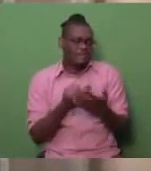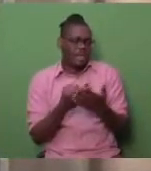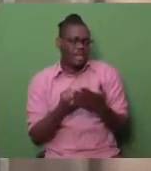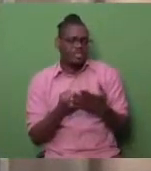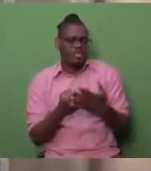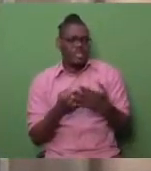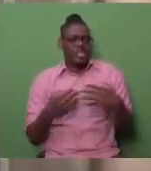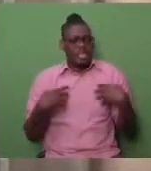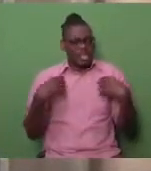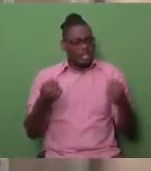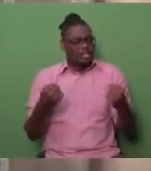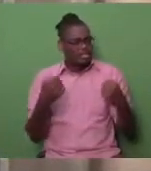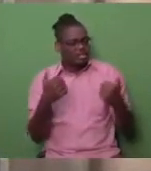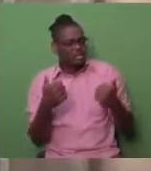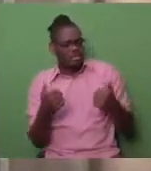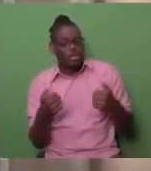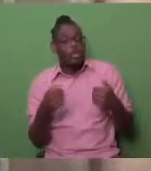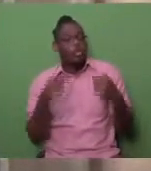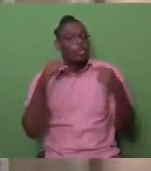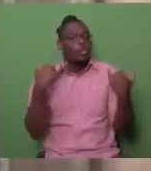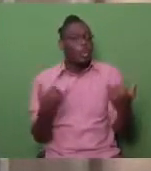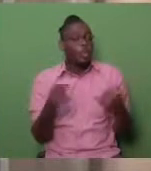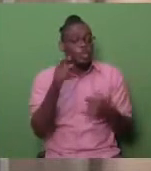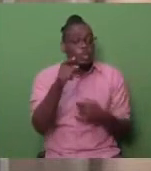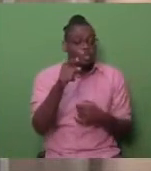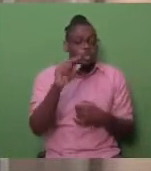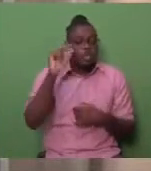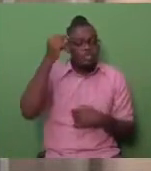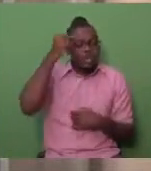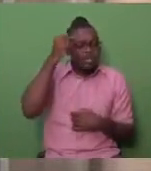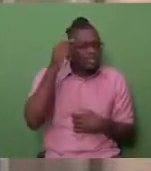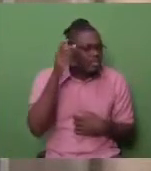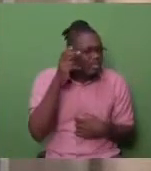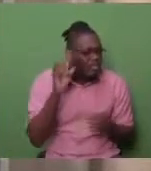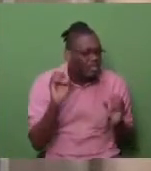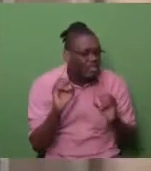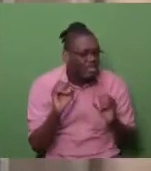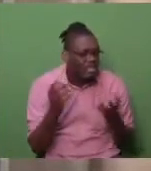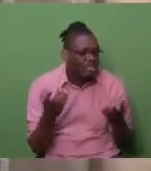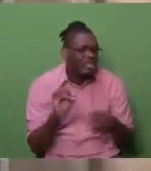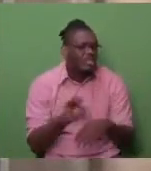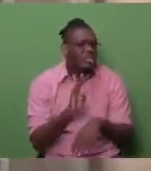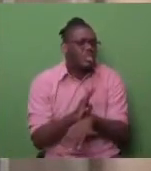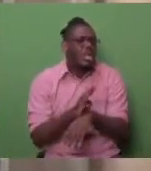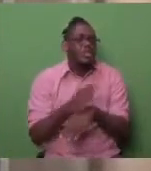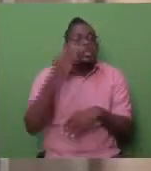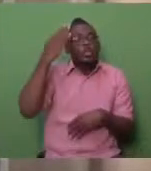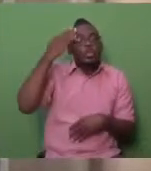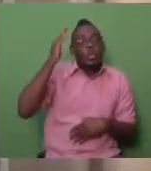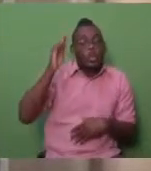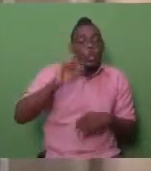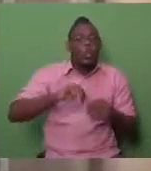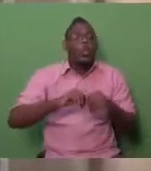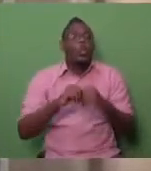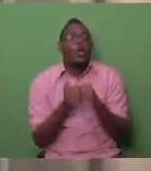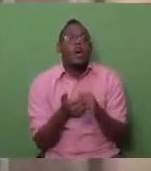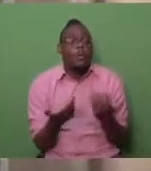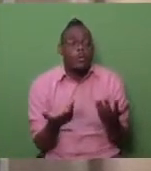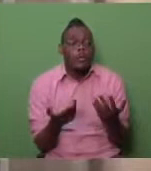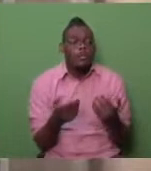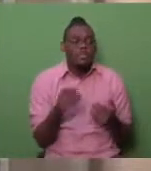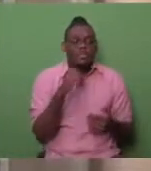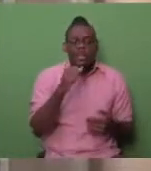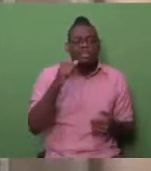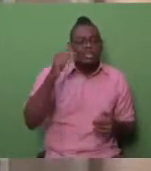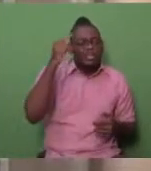joblessness. That alone should be a glaring indication that they have no concern about getting people back out to work.